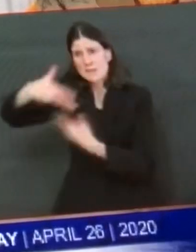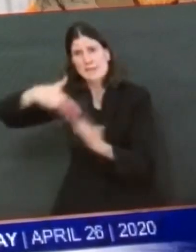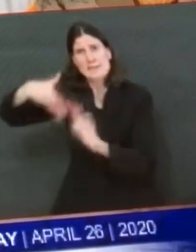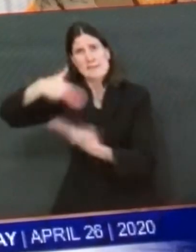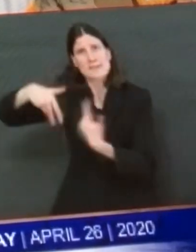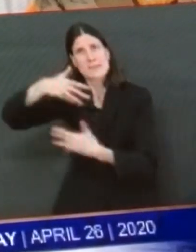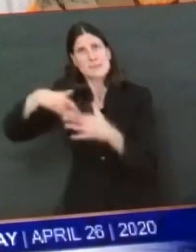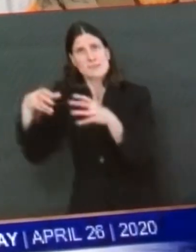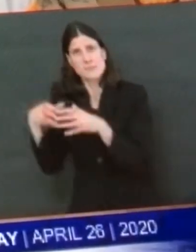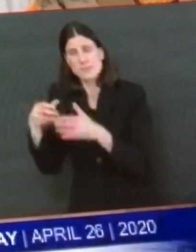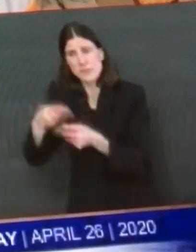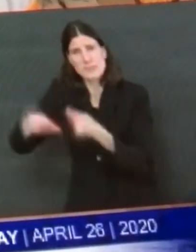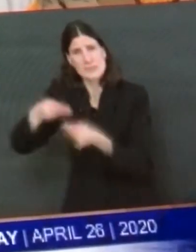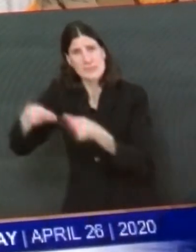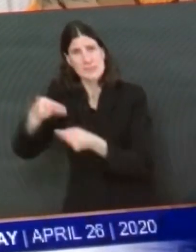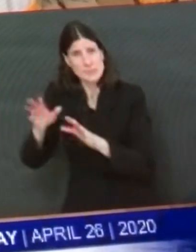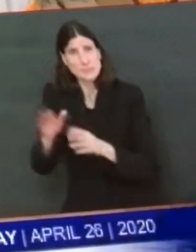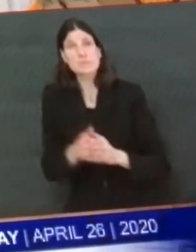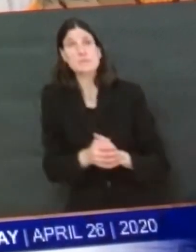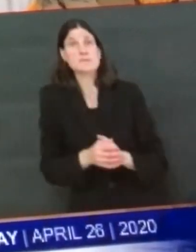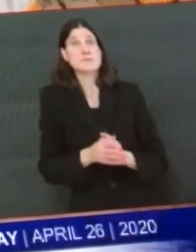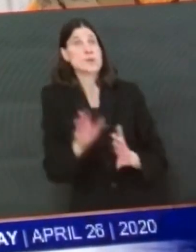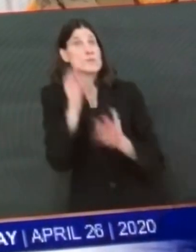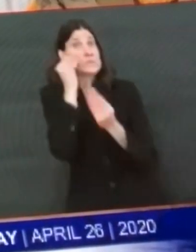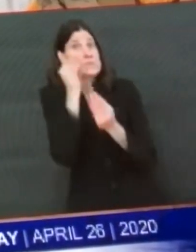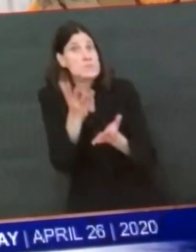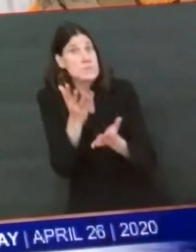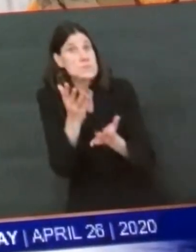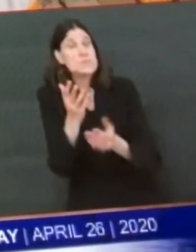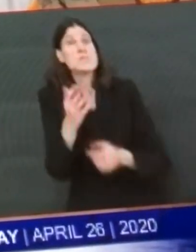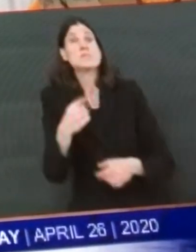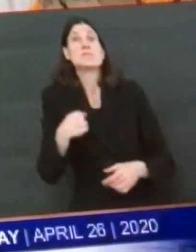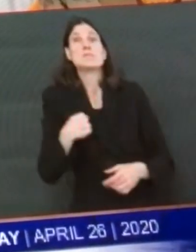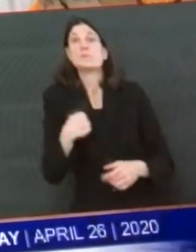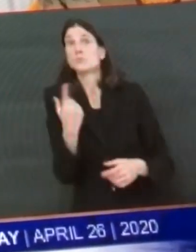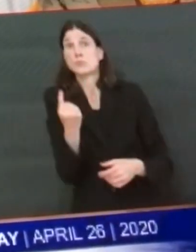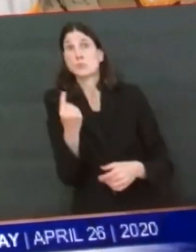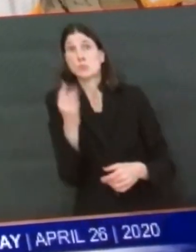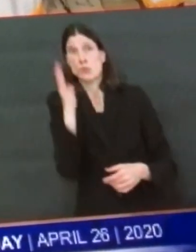can get you a free, safe, clean dormitory at Brown University.